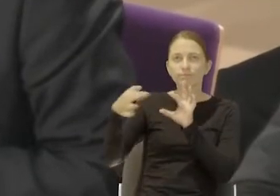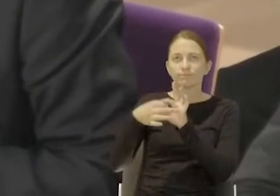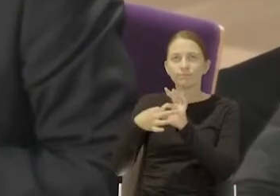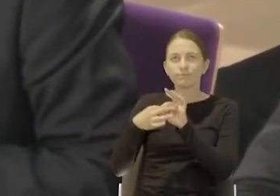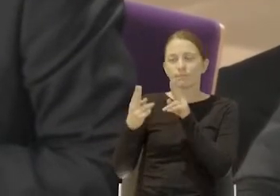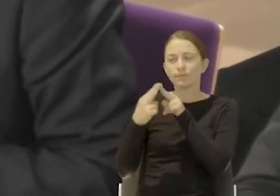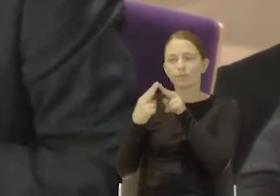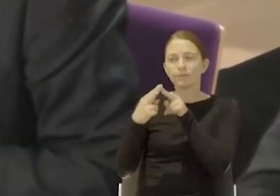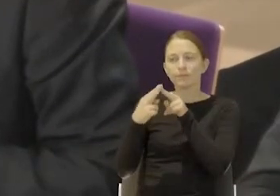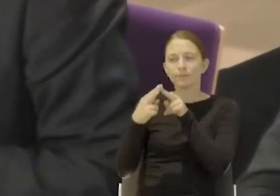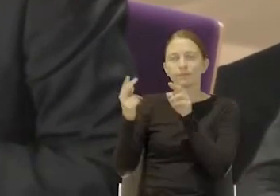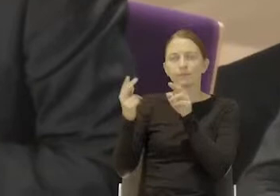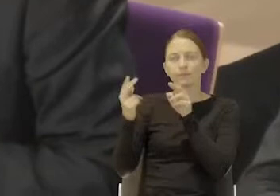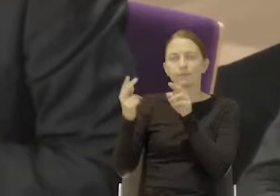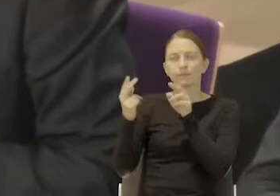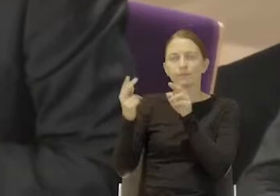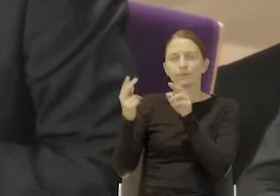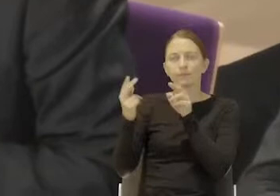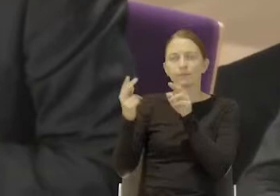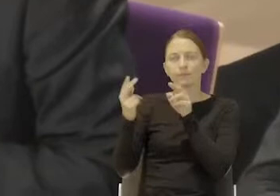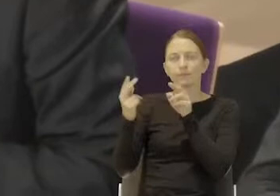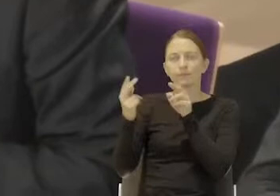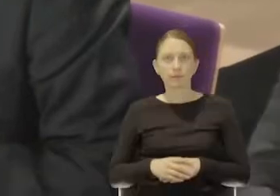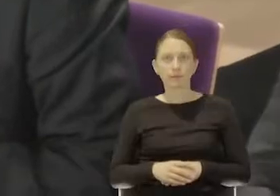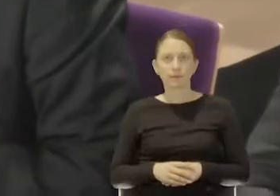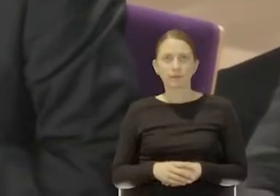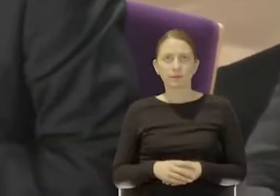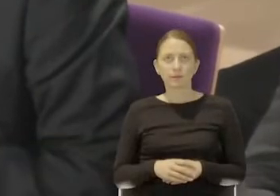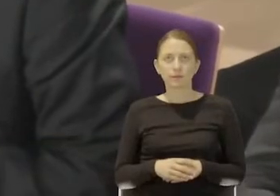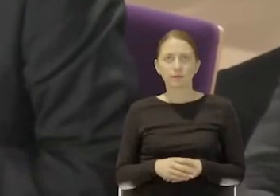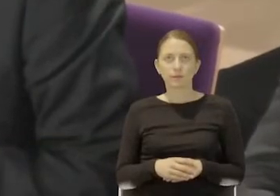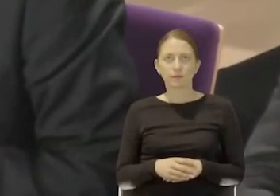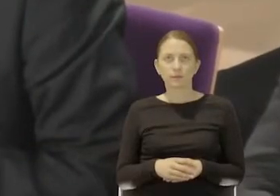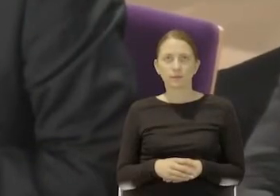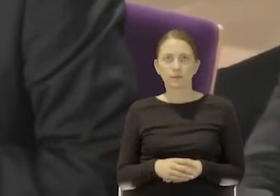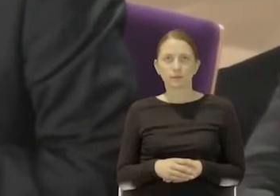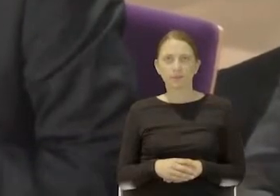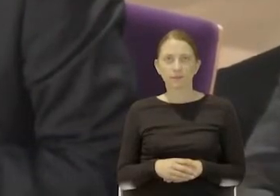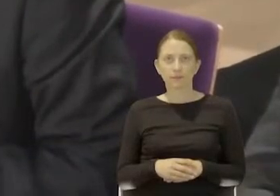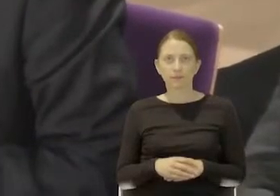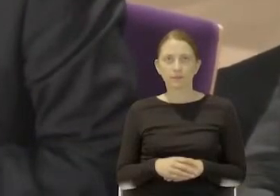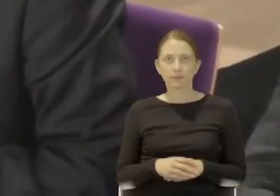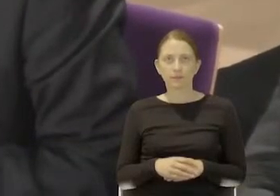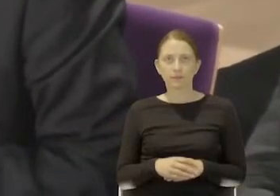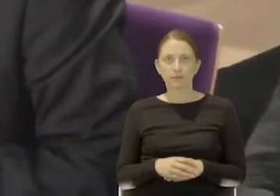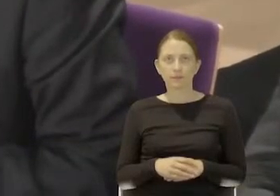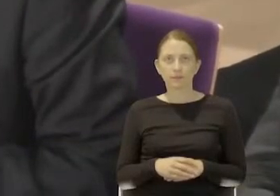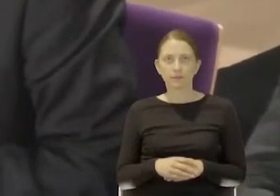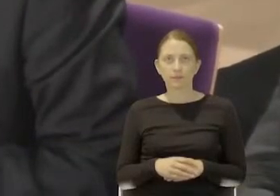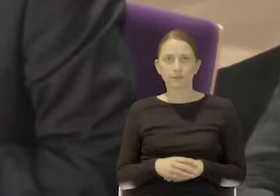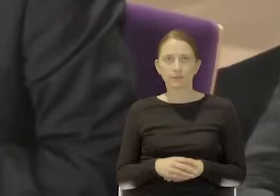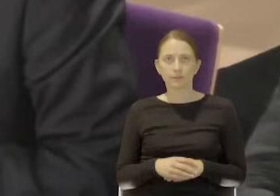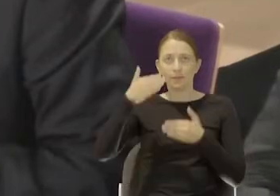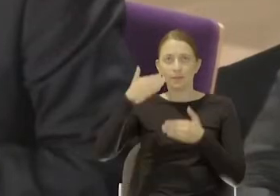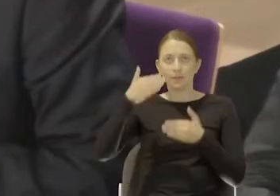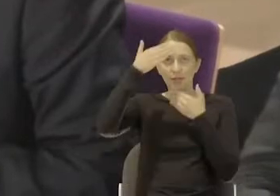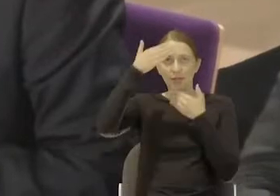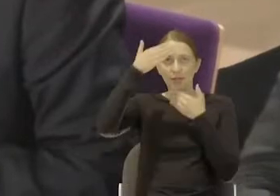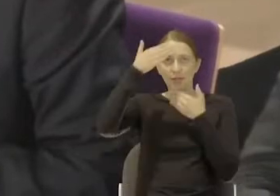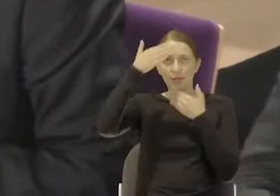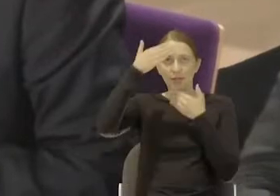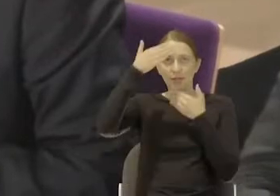to mitigate the risk of natural disasters. This and other strategies. Now, the Kingdom